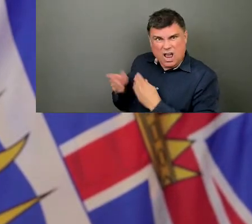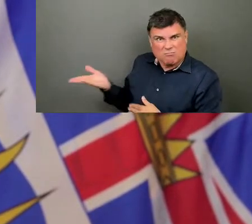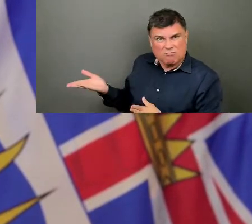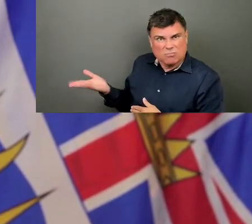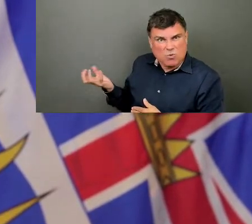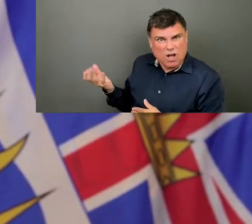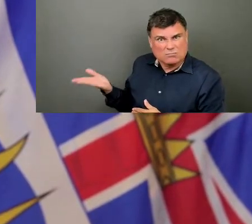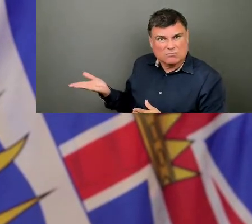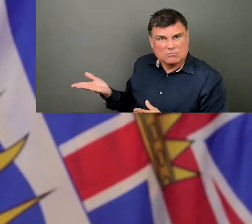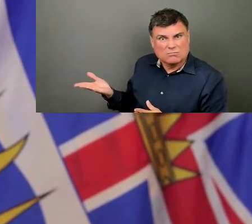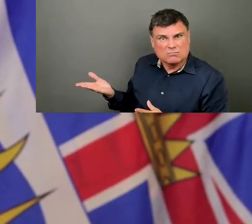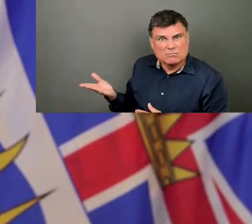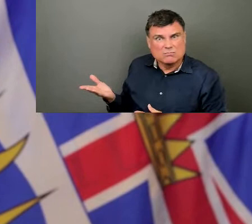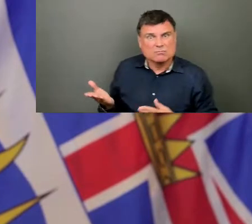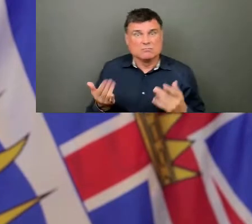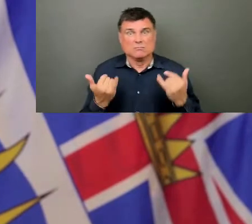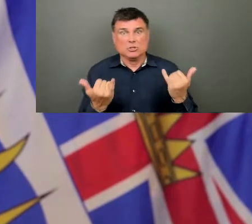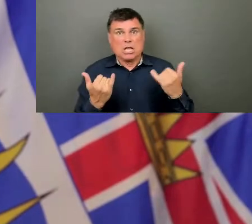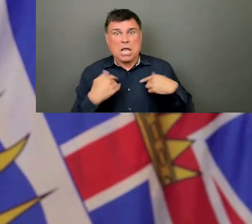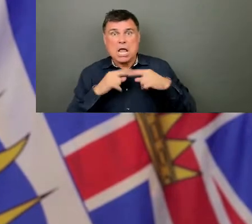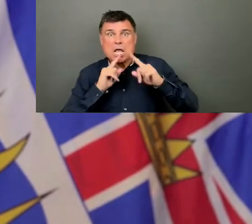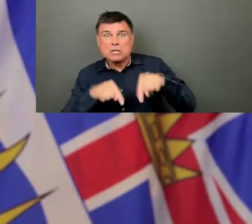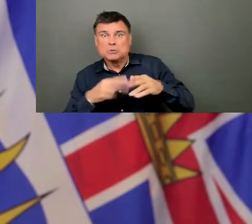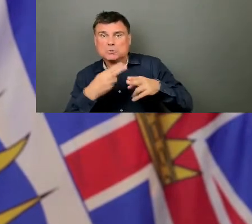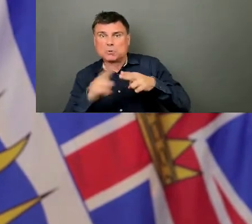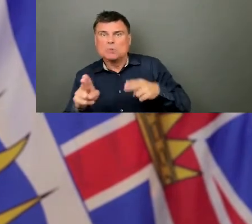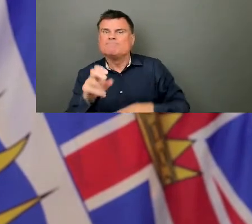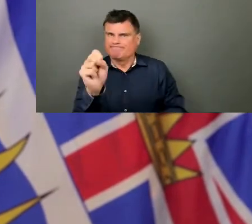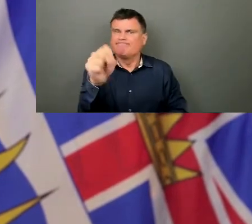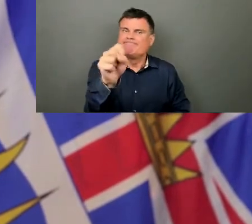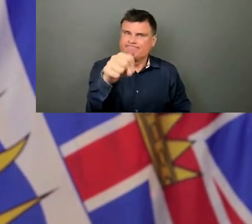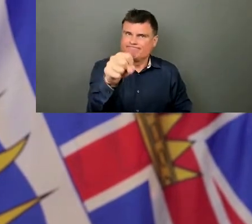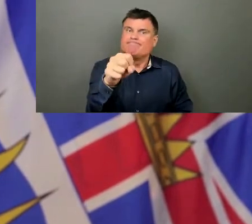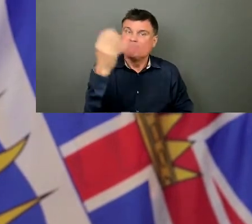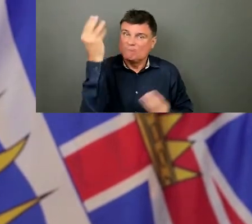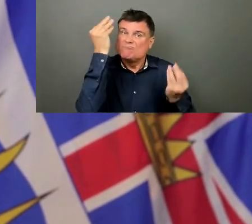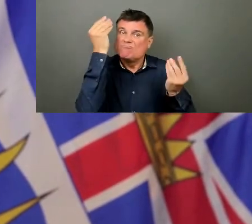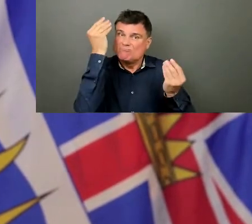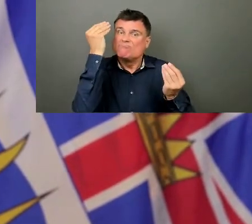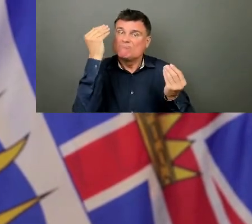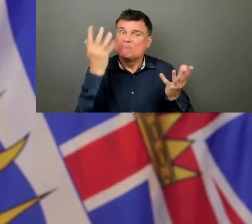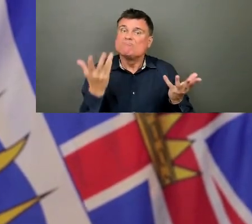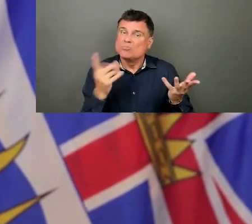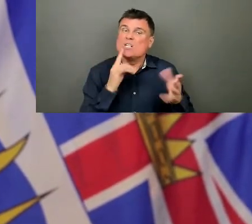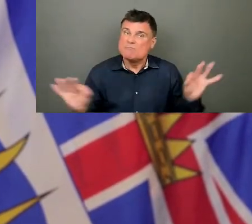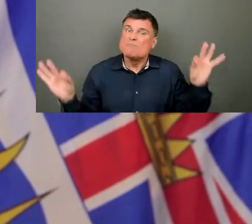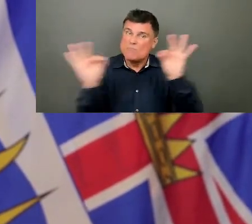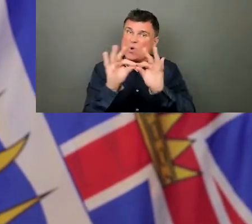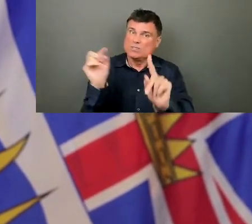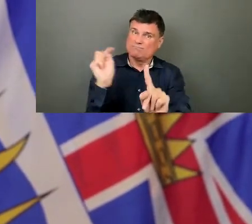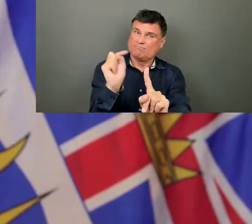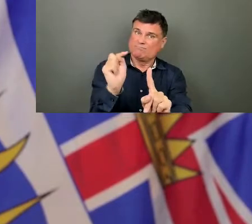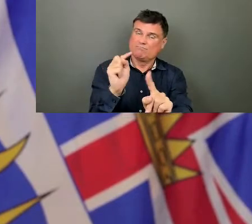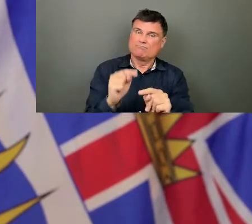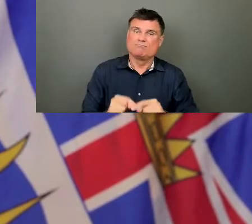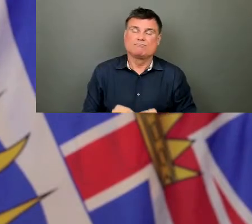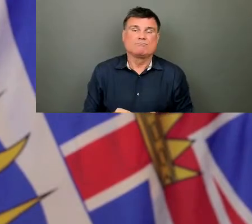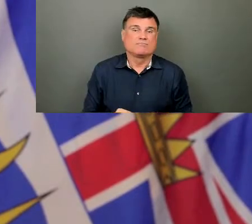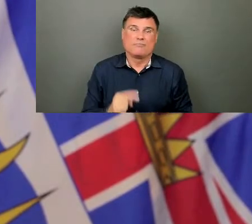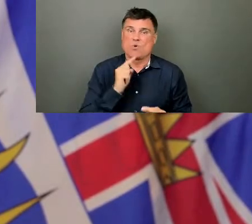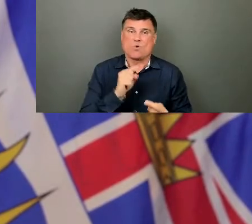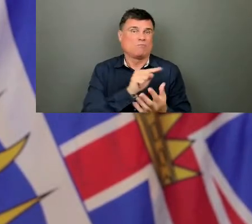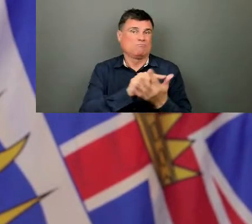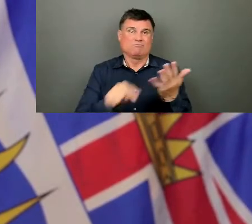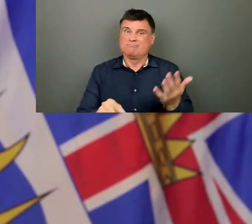measure for all of us in healthcare across the board, from acute care to long-term care. We know it's most dangerous